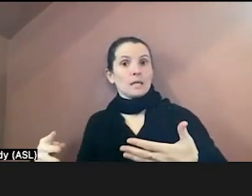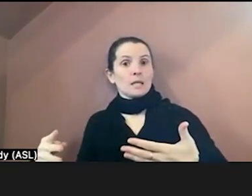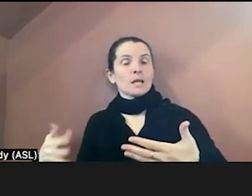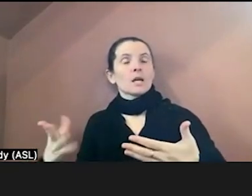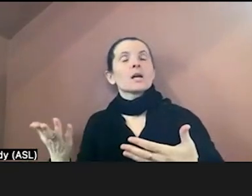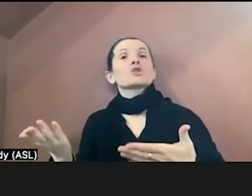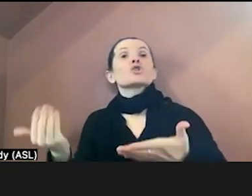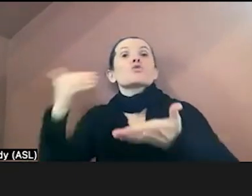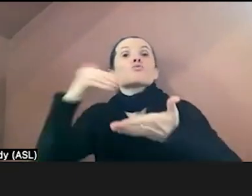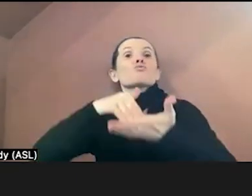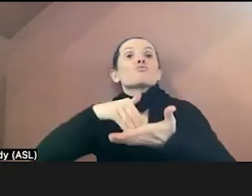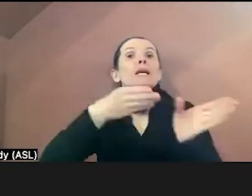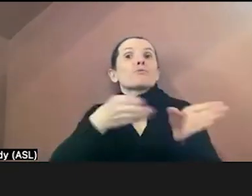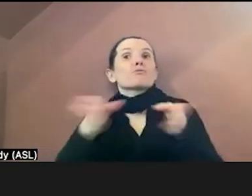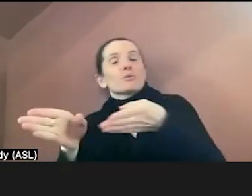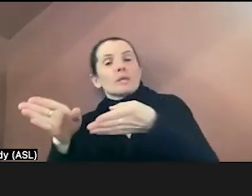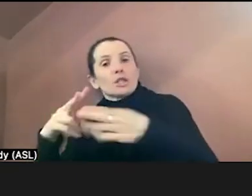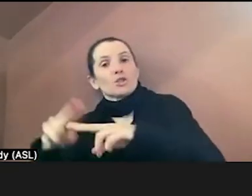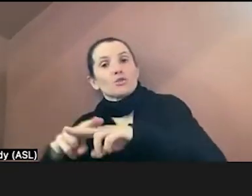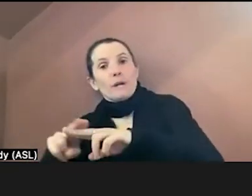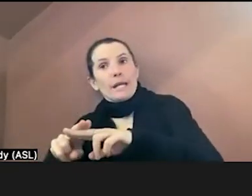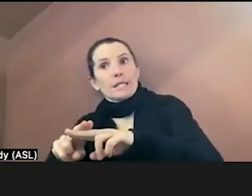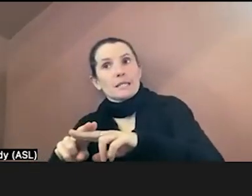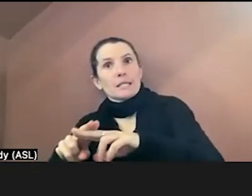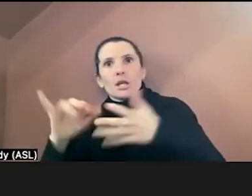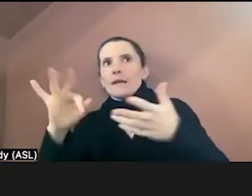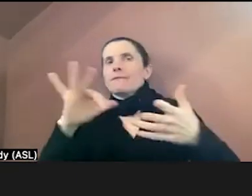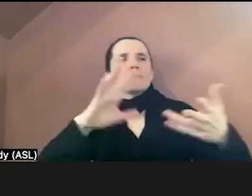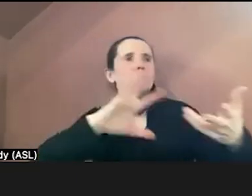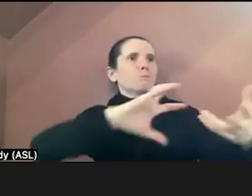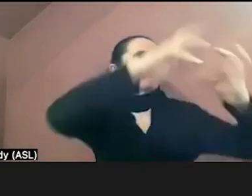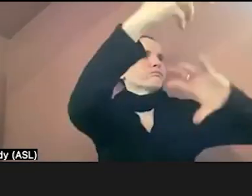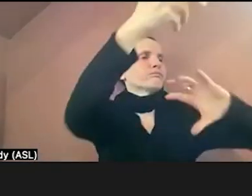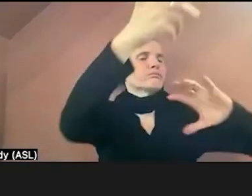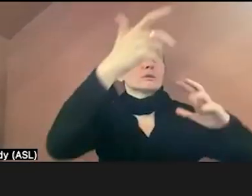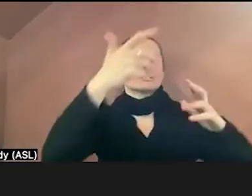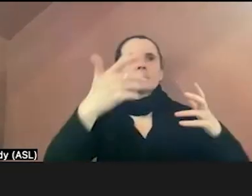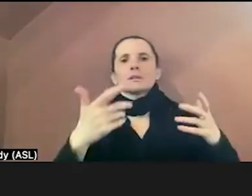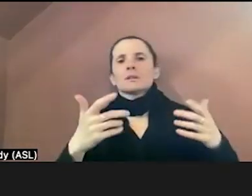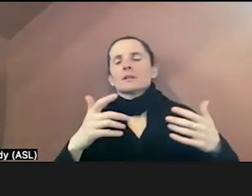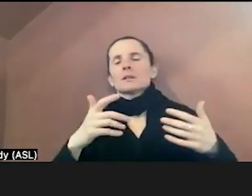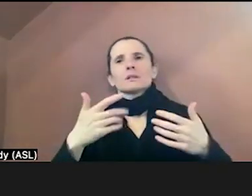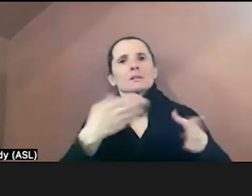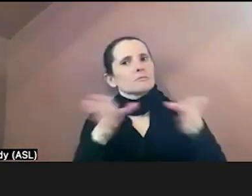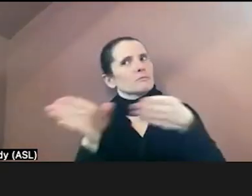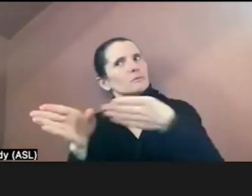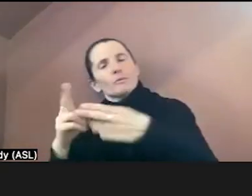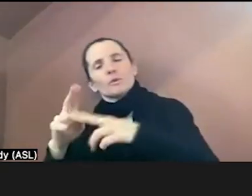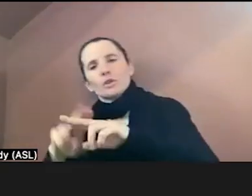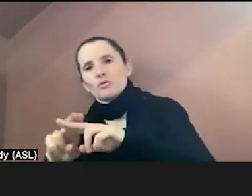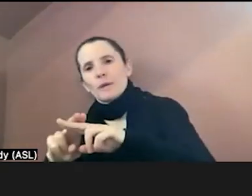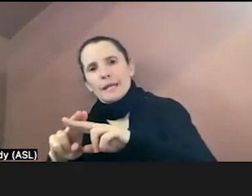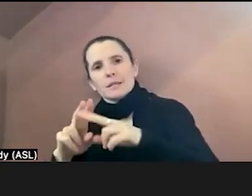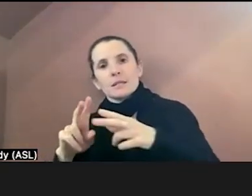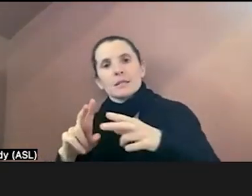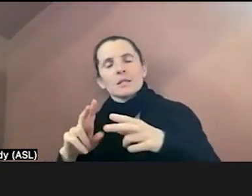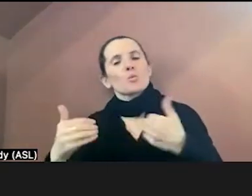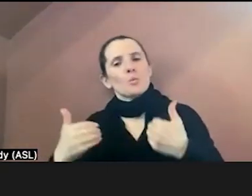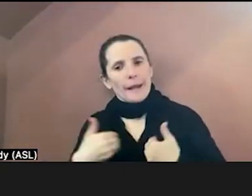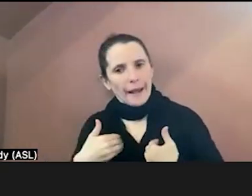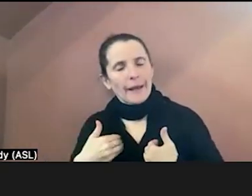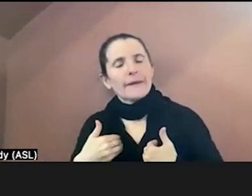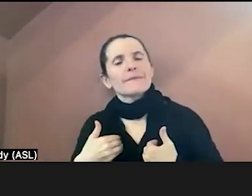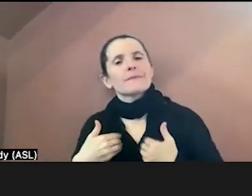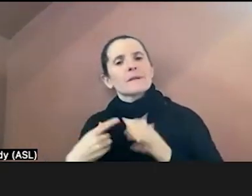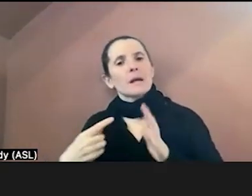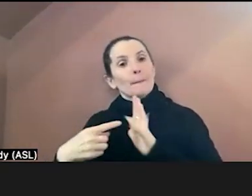in case of mass disruptions, big disruptions. There are standalone models